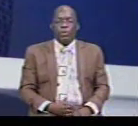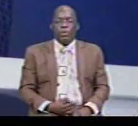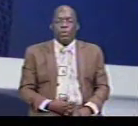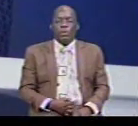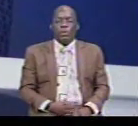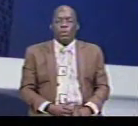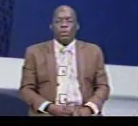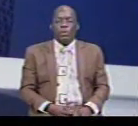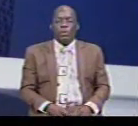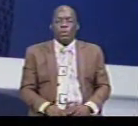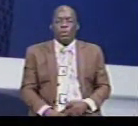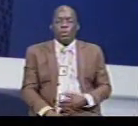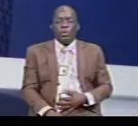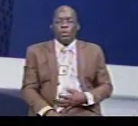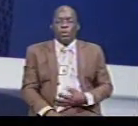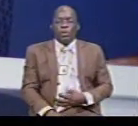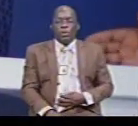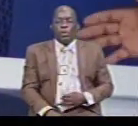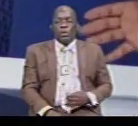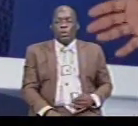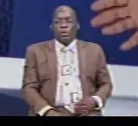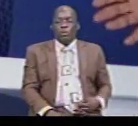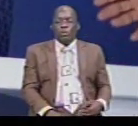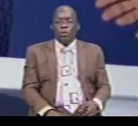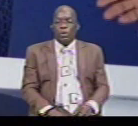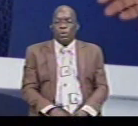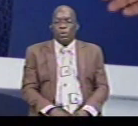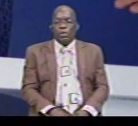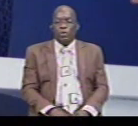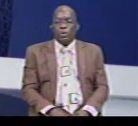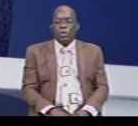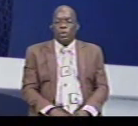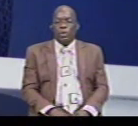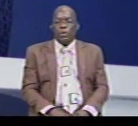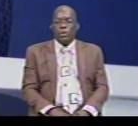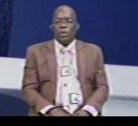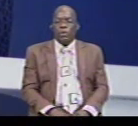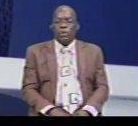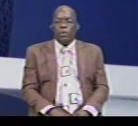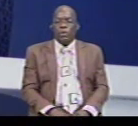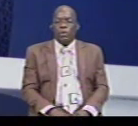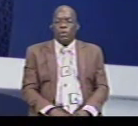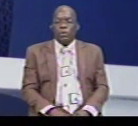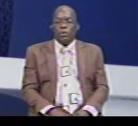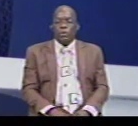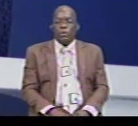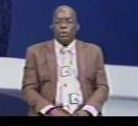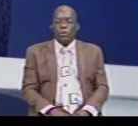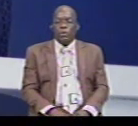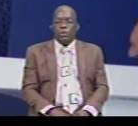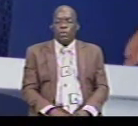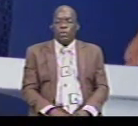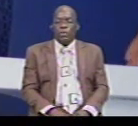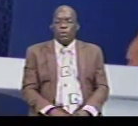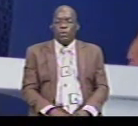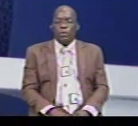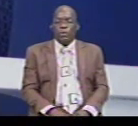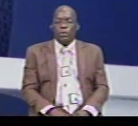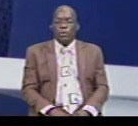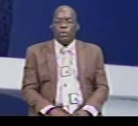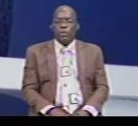multiplied more and more in Jesus' name. Lord, as his days, we pray, make his strength much more